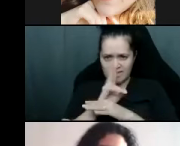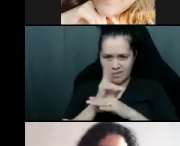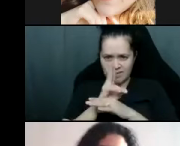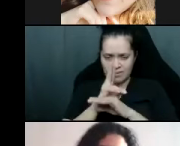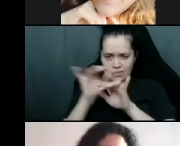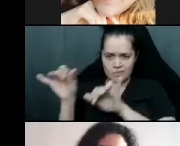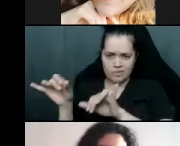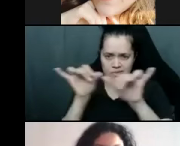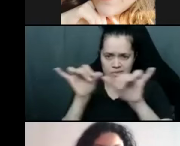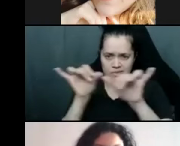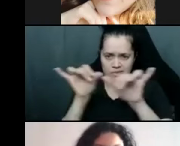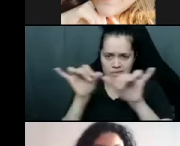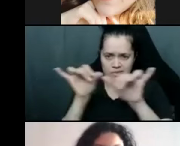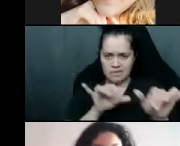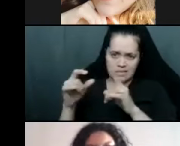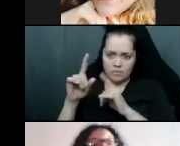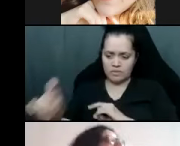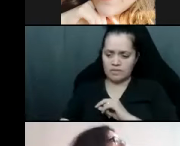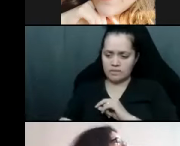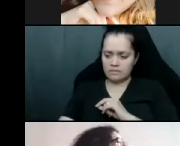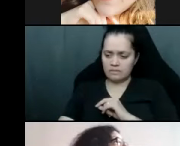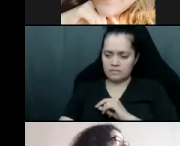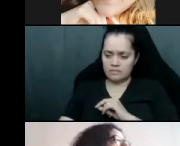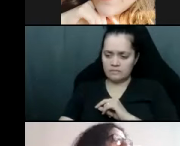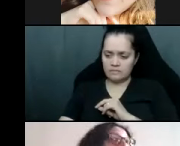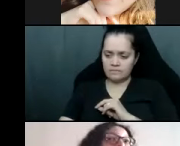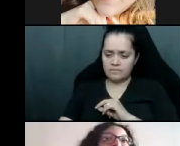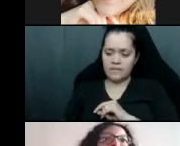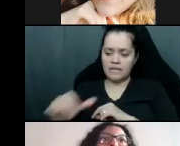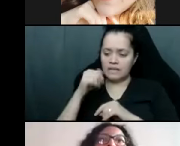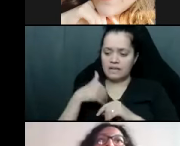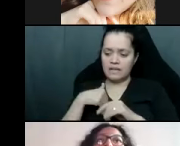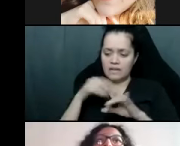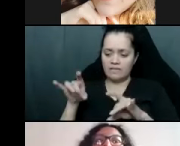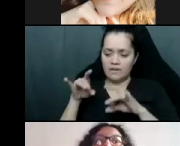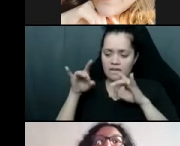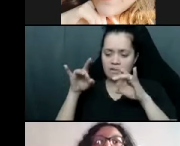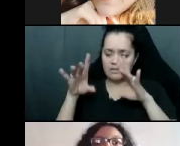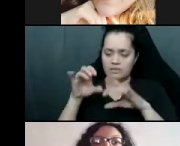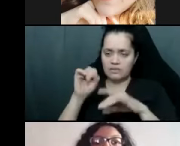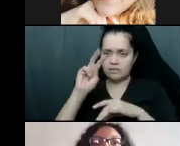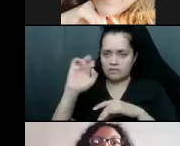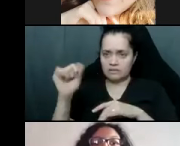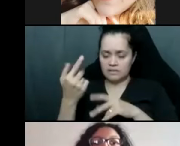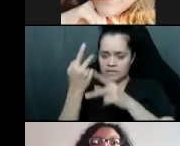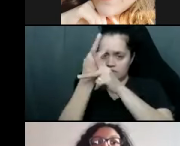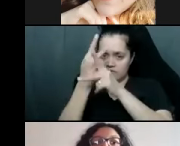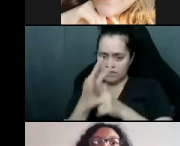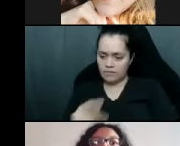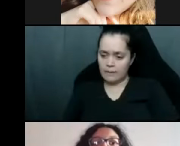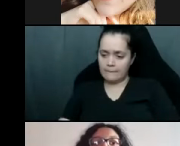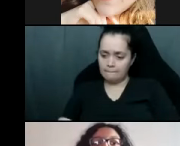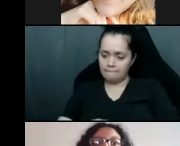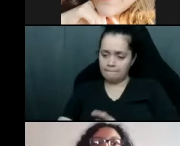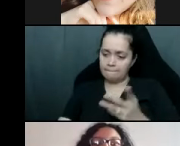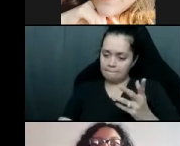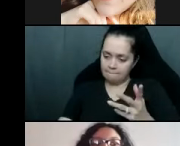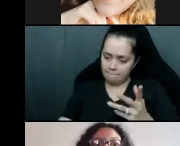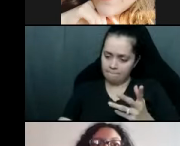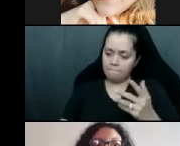same words and not have Australian slang to figure out? So there is